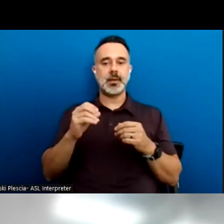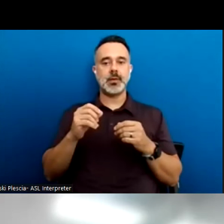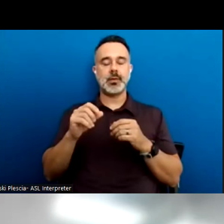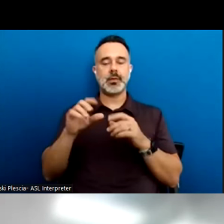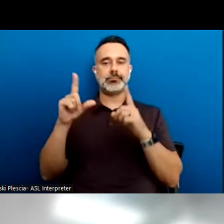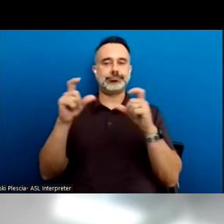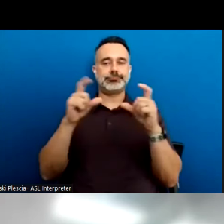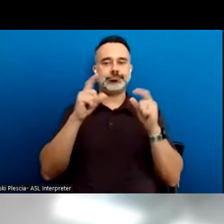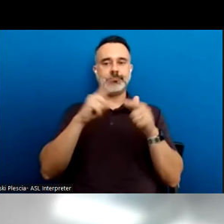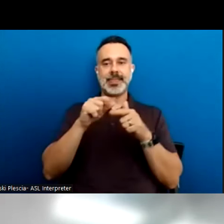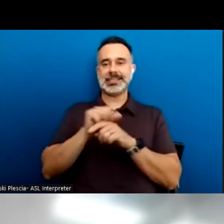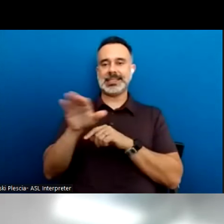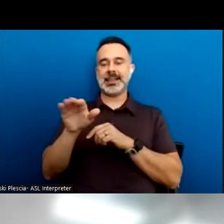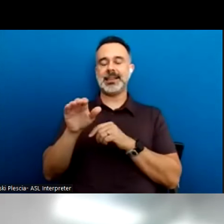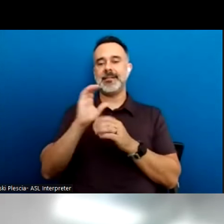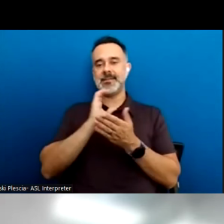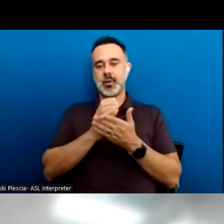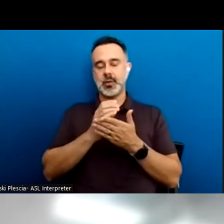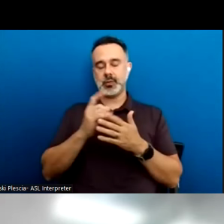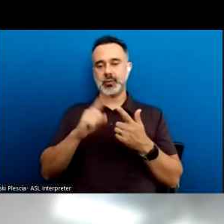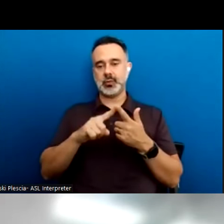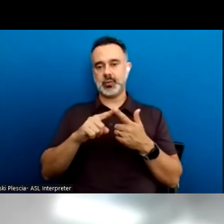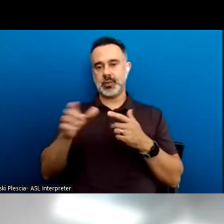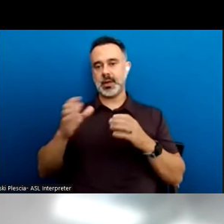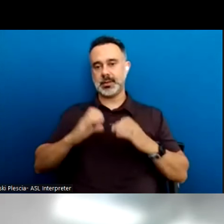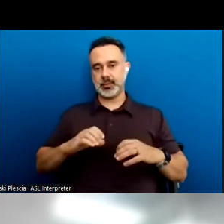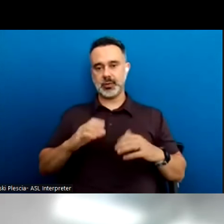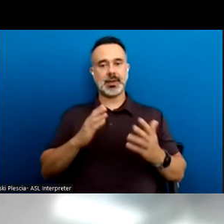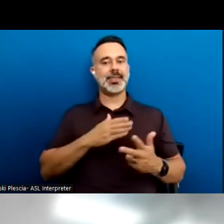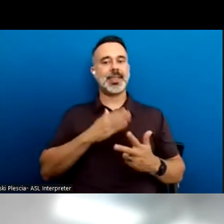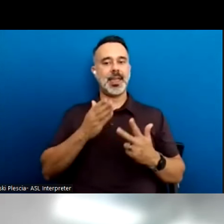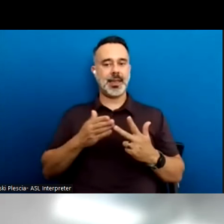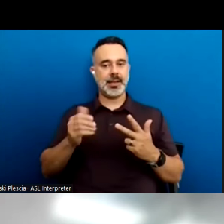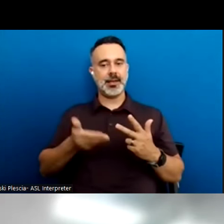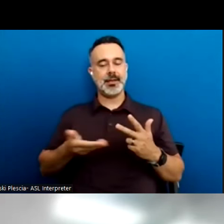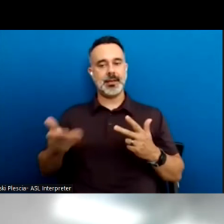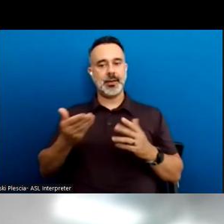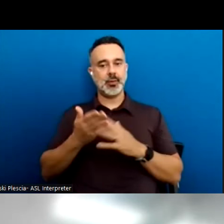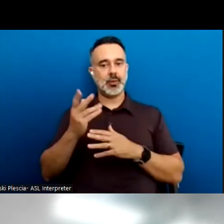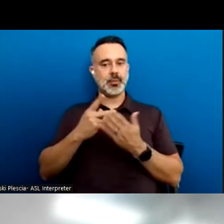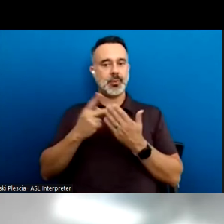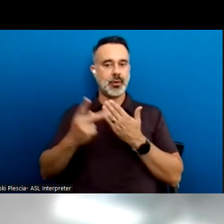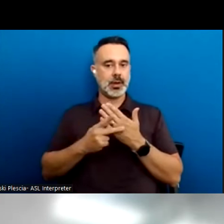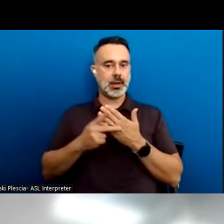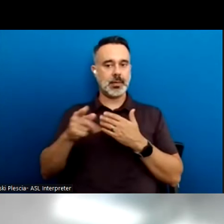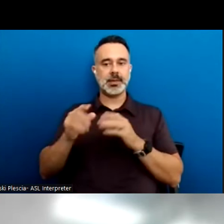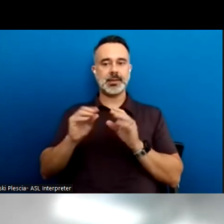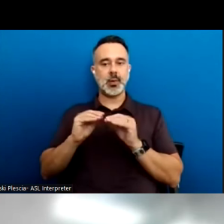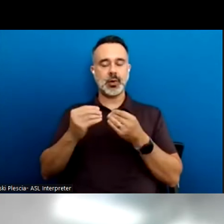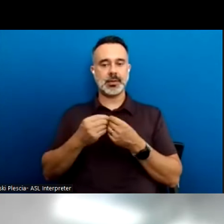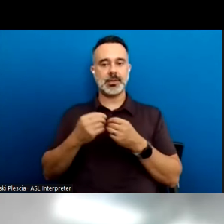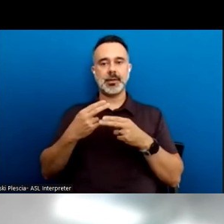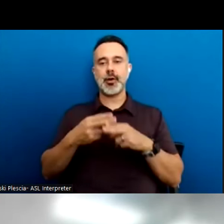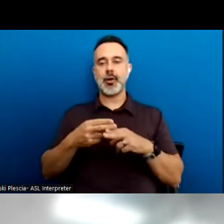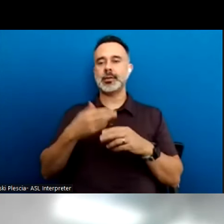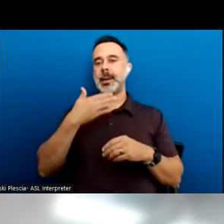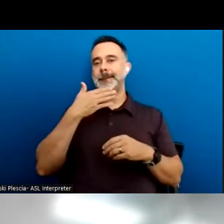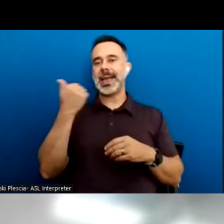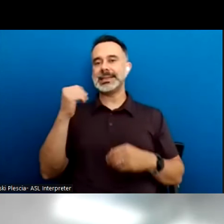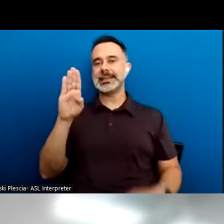to the customers. And also, and then I got this job through this program, this organization with Best Buddies,